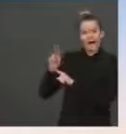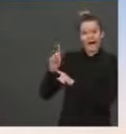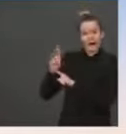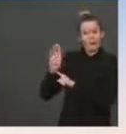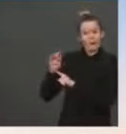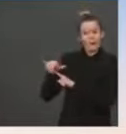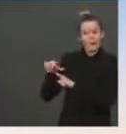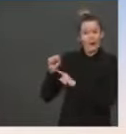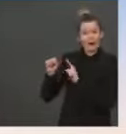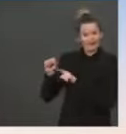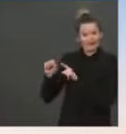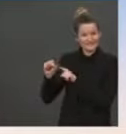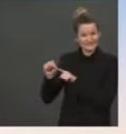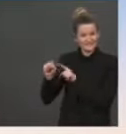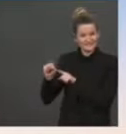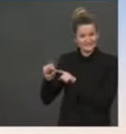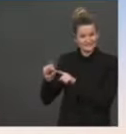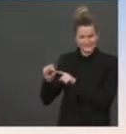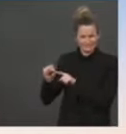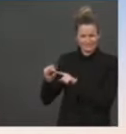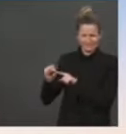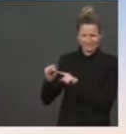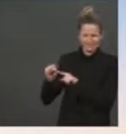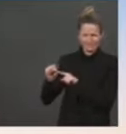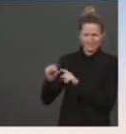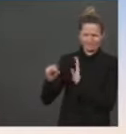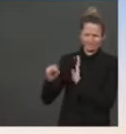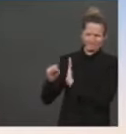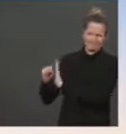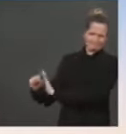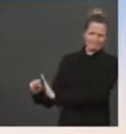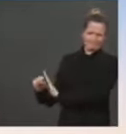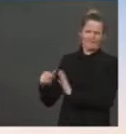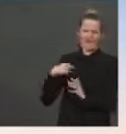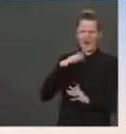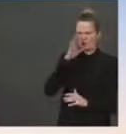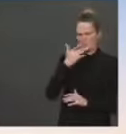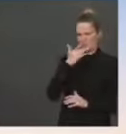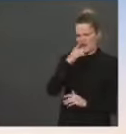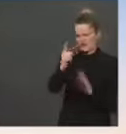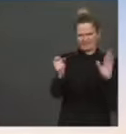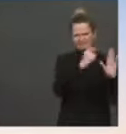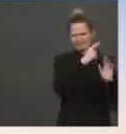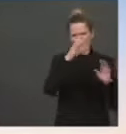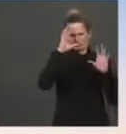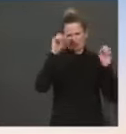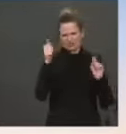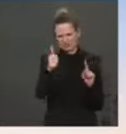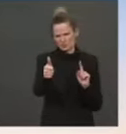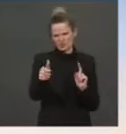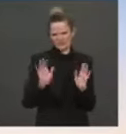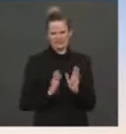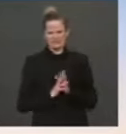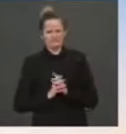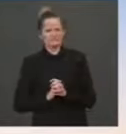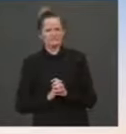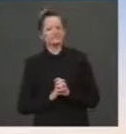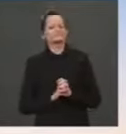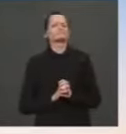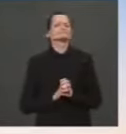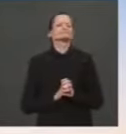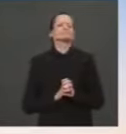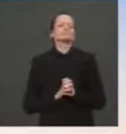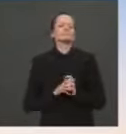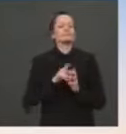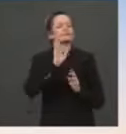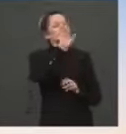But beyond that, I'll leave it to his comments around the verdict. And then just one more topic. What message does it send to the middle-class Americans President Biden says